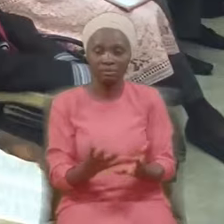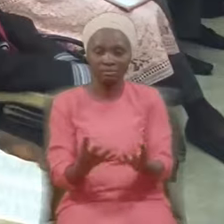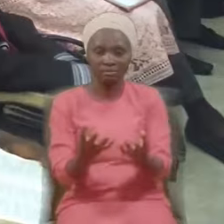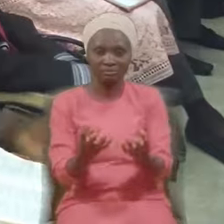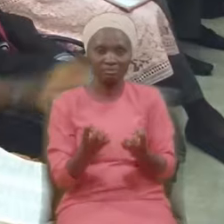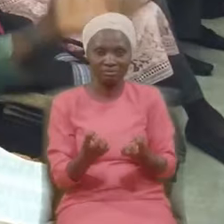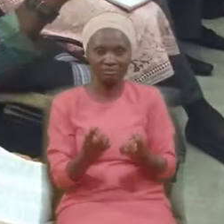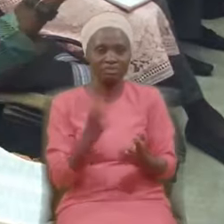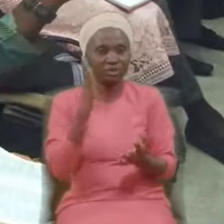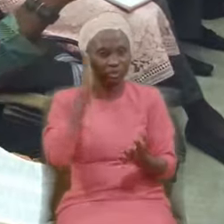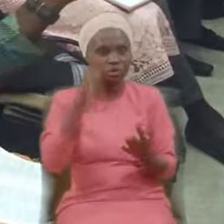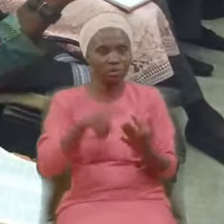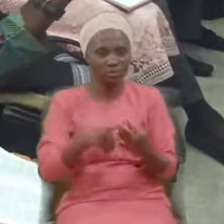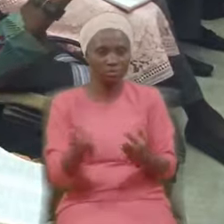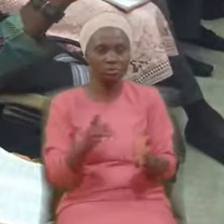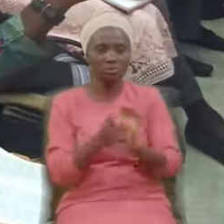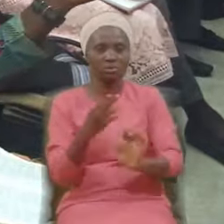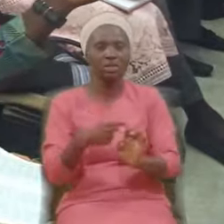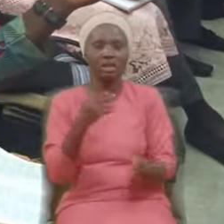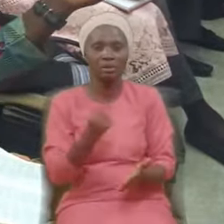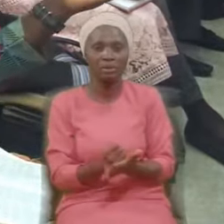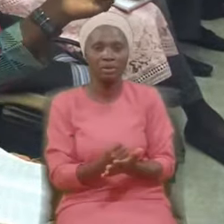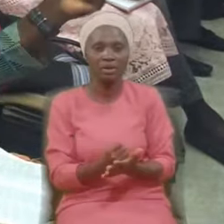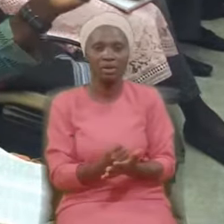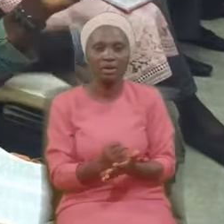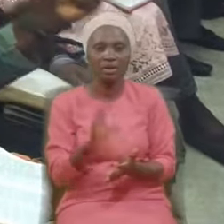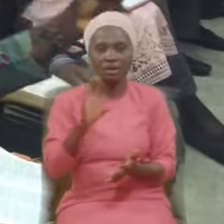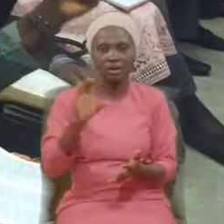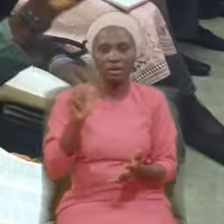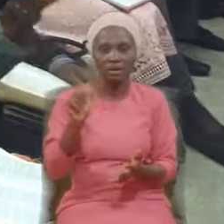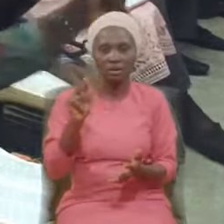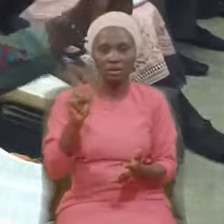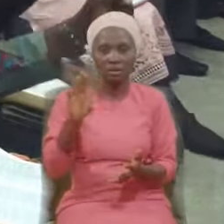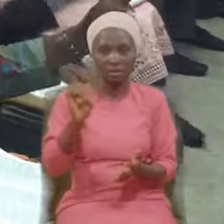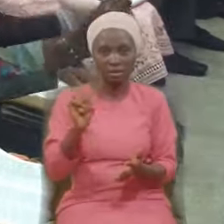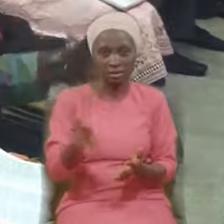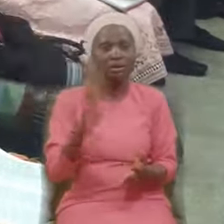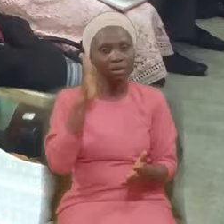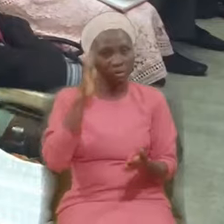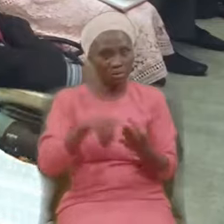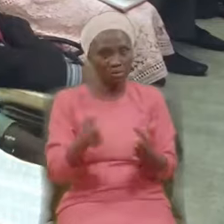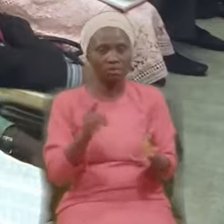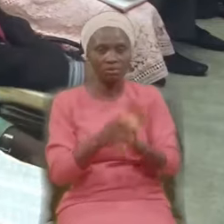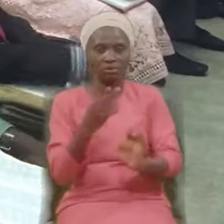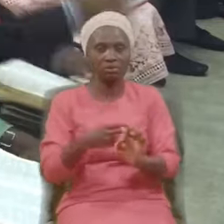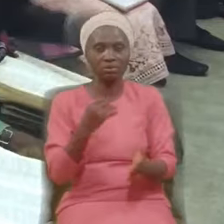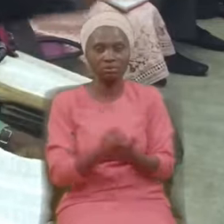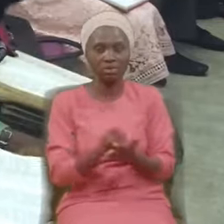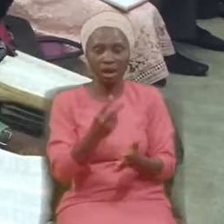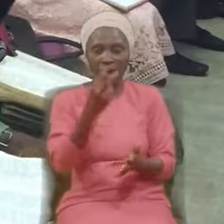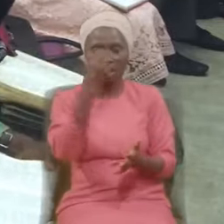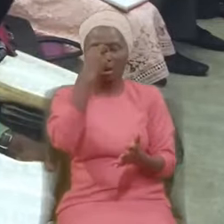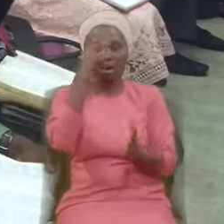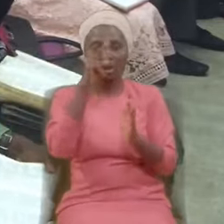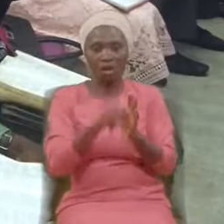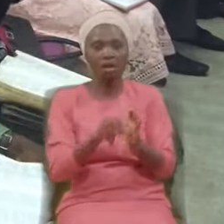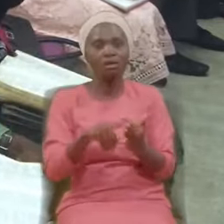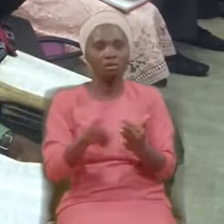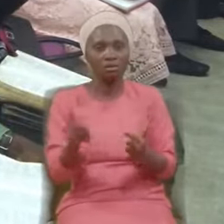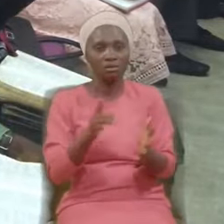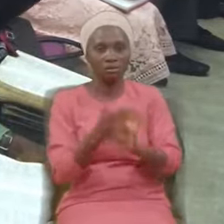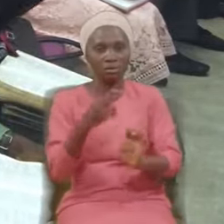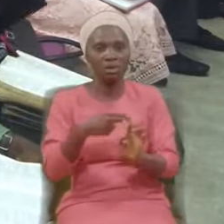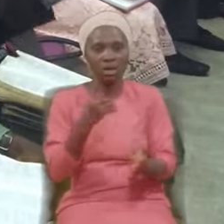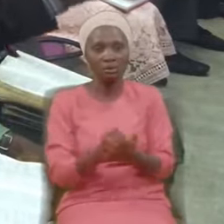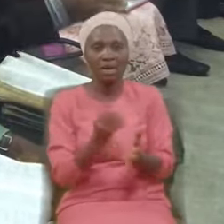Leprosy will vanish away. Cancer will vanish away. Blindness will vanish away.